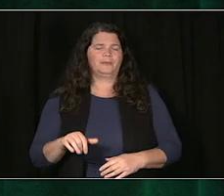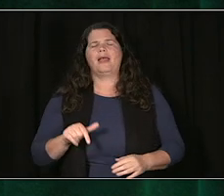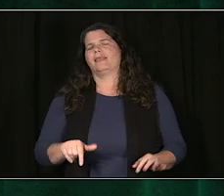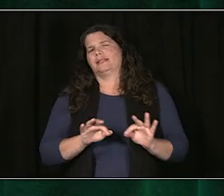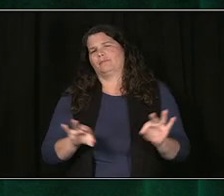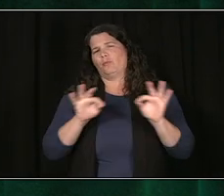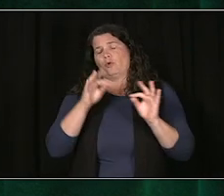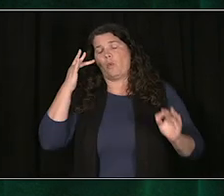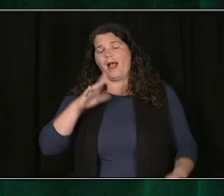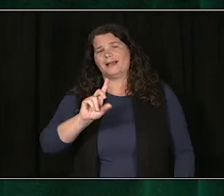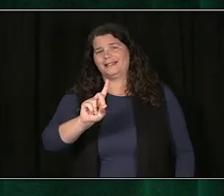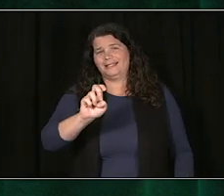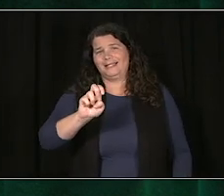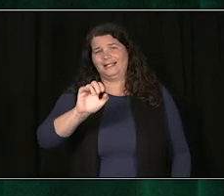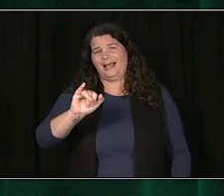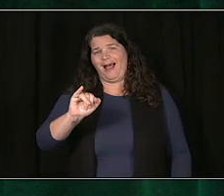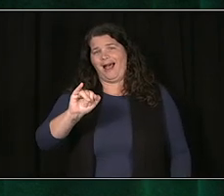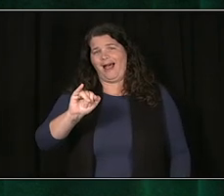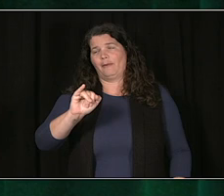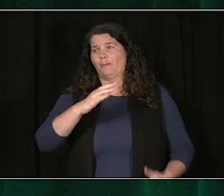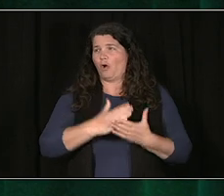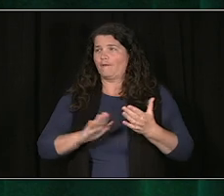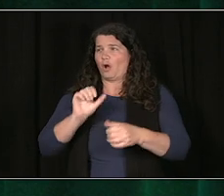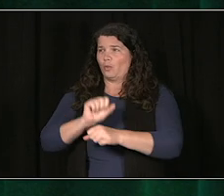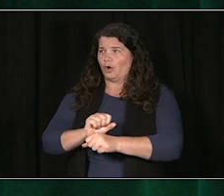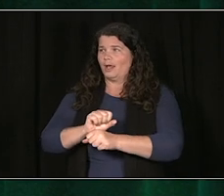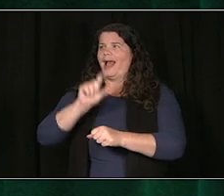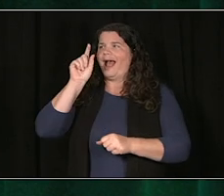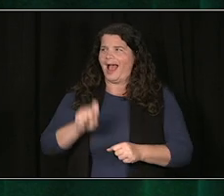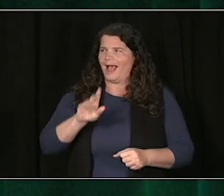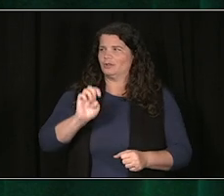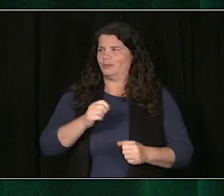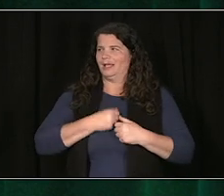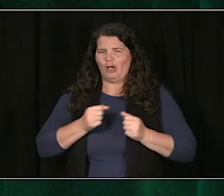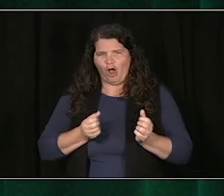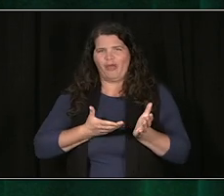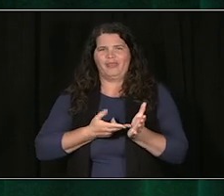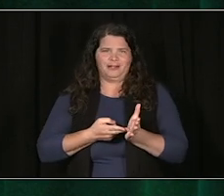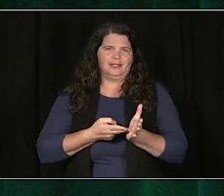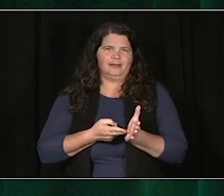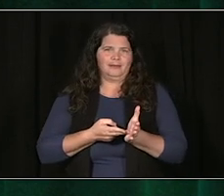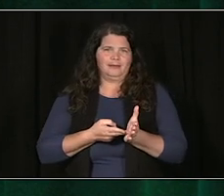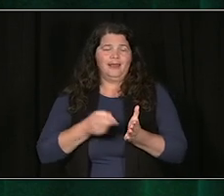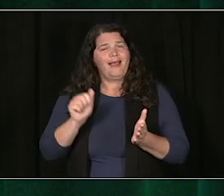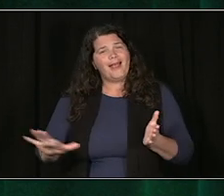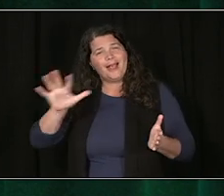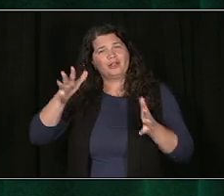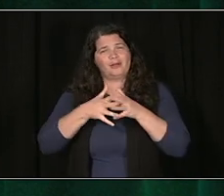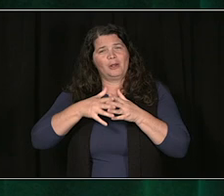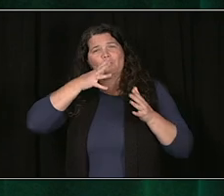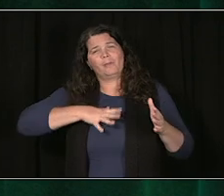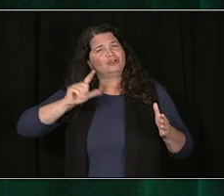work means being authentic. And we want our Asian American women to be proud of who they are and to not feel that they